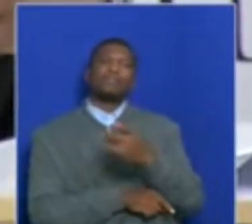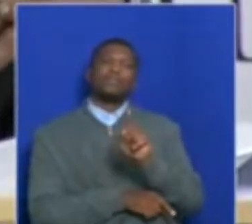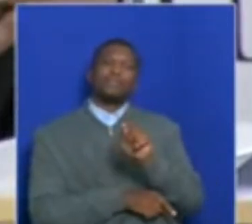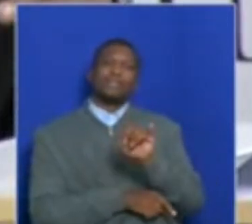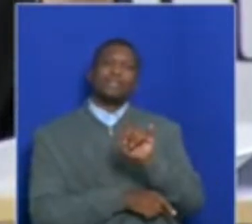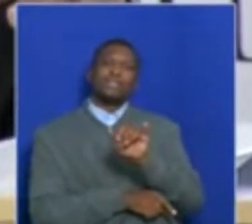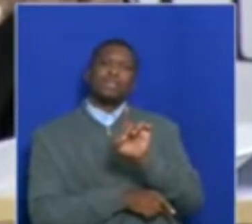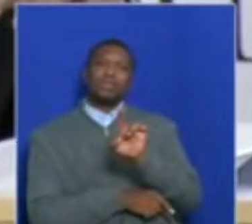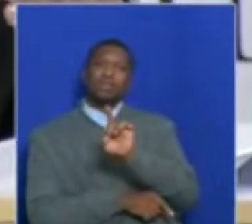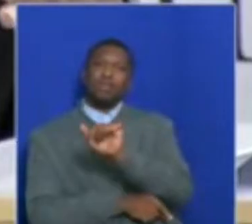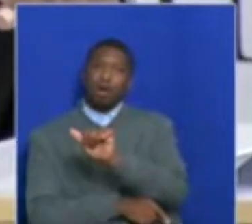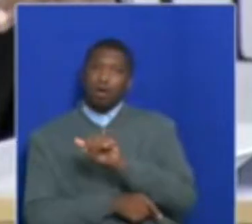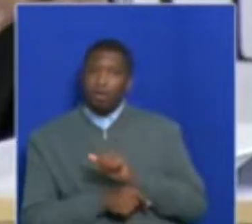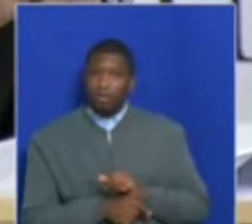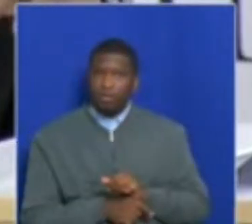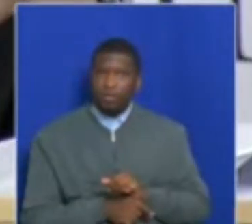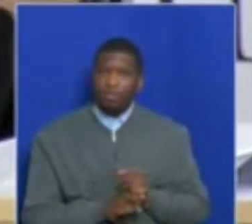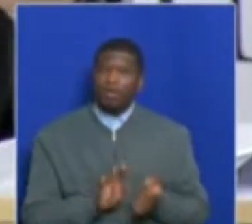that sped off from the shooting.